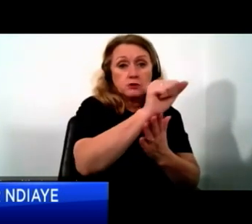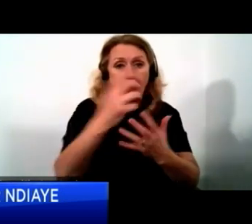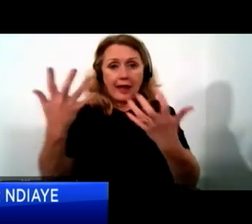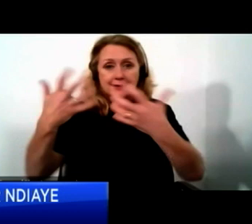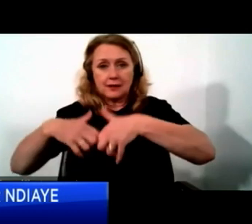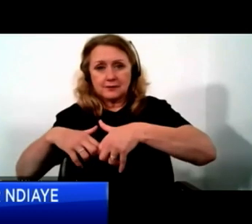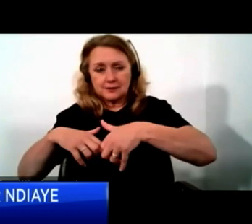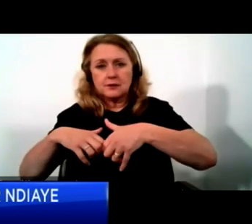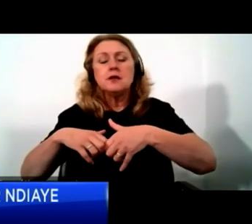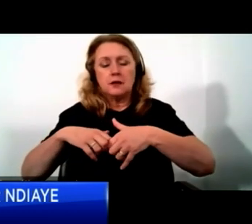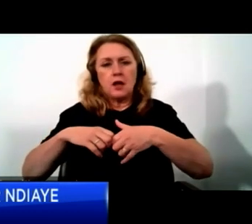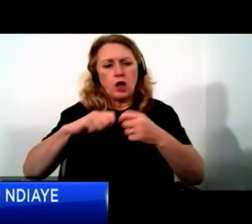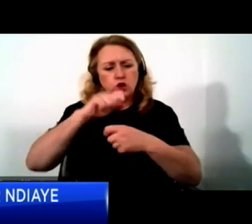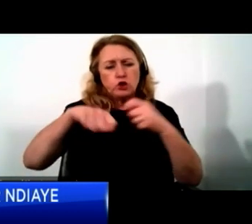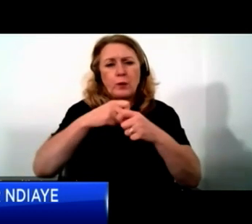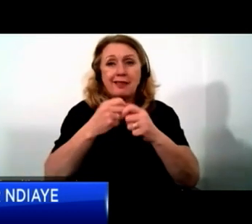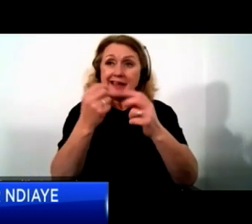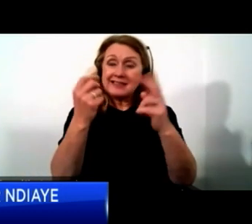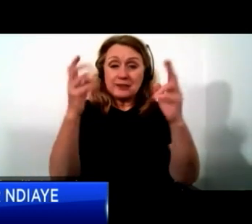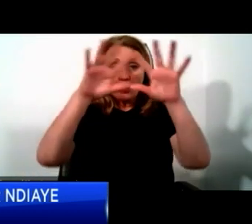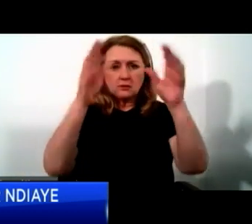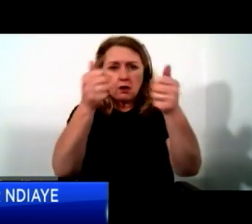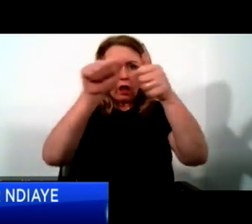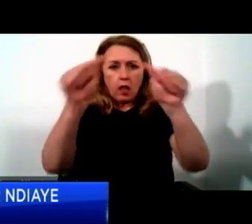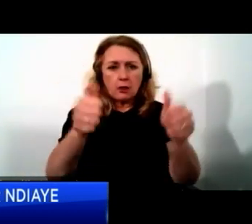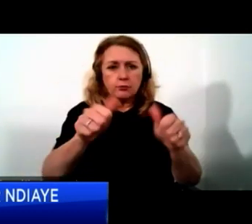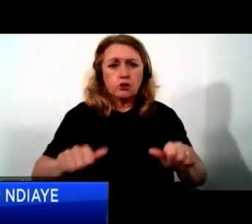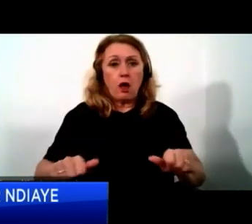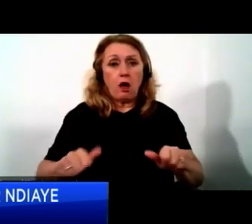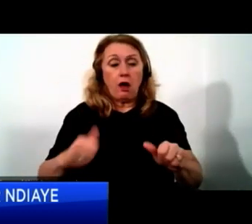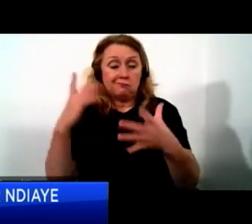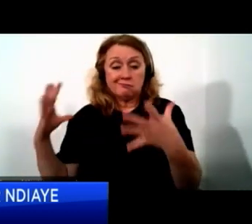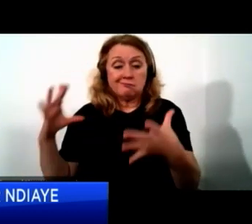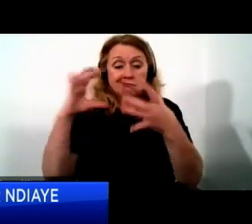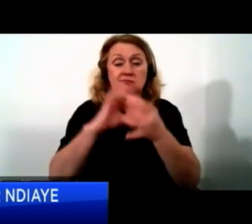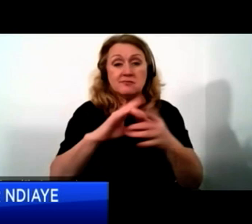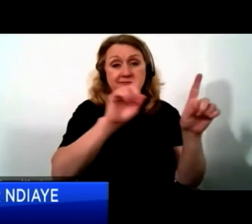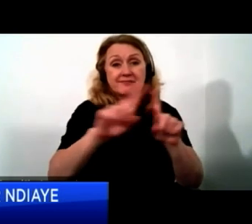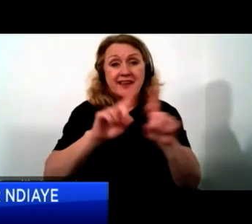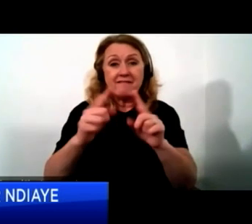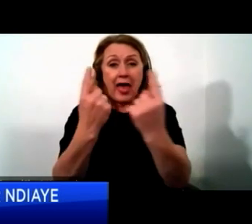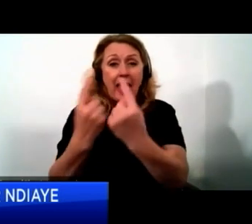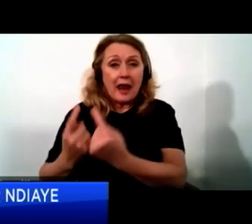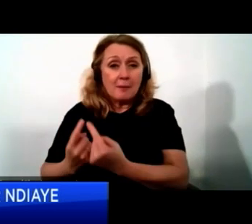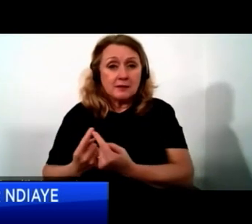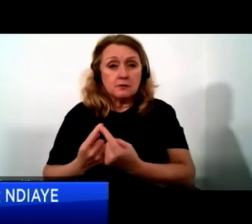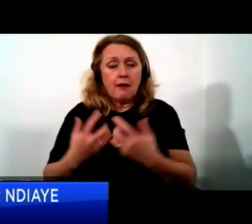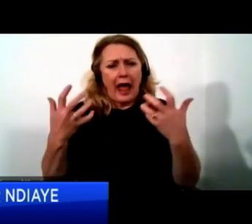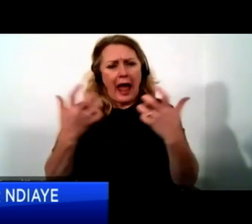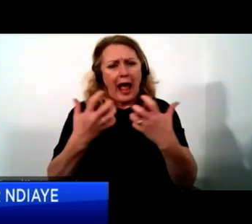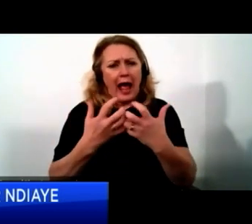its straightness into a sculpture, connecting us to every living element. How do we